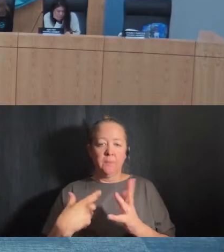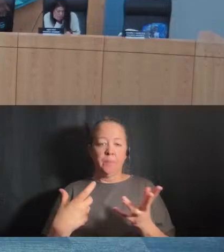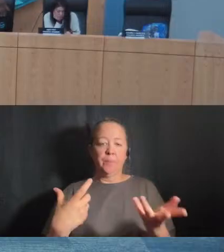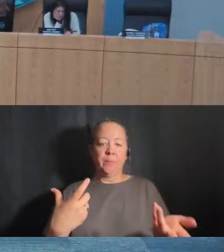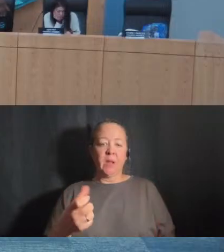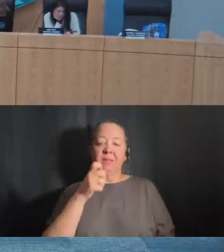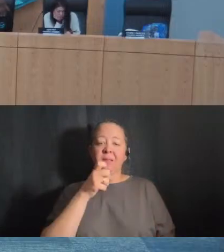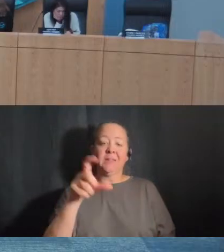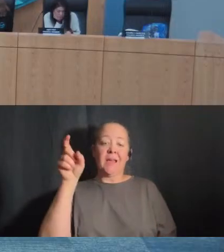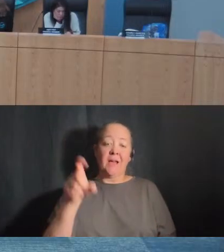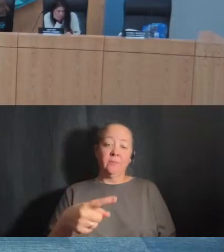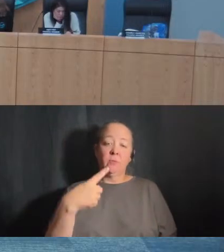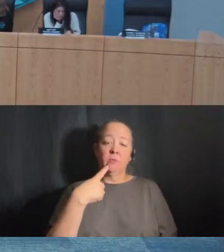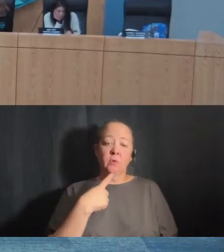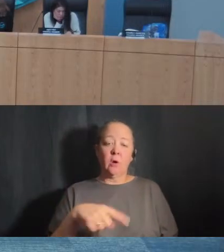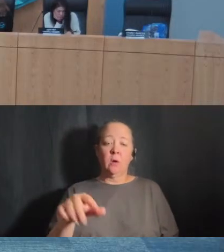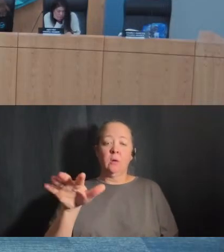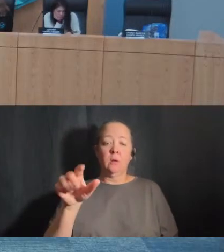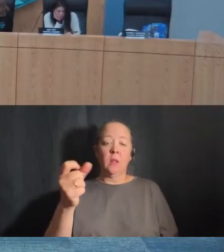We have to start with something.